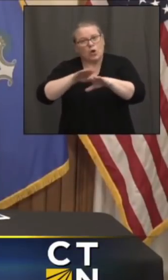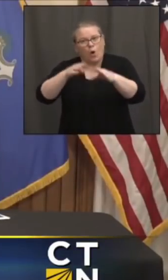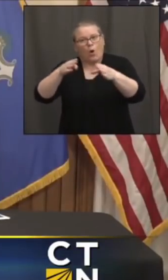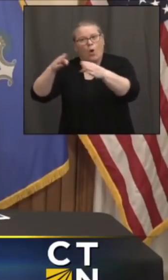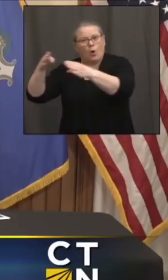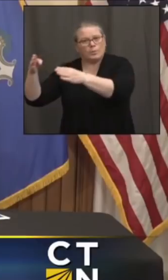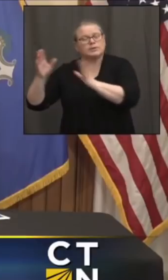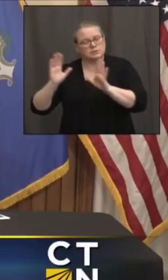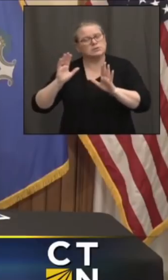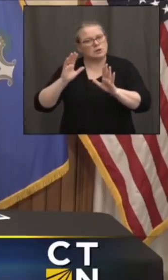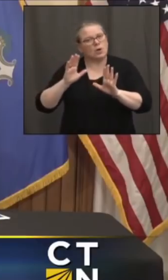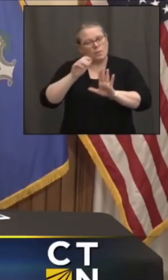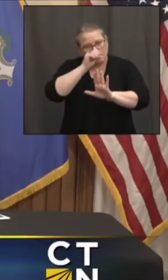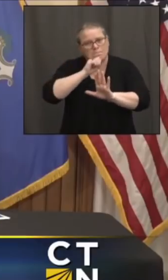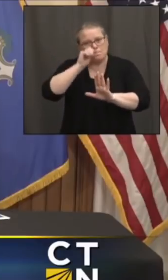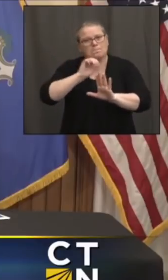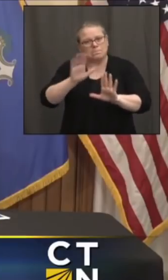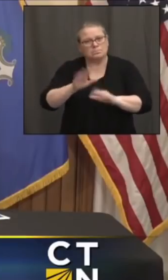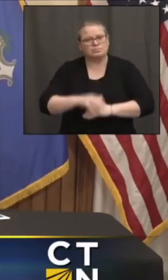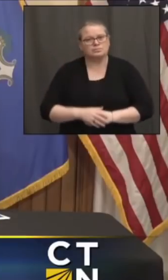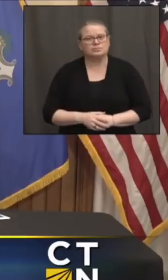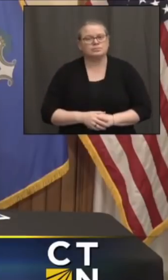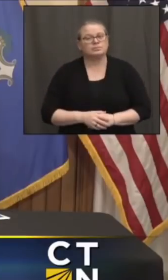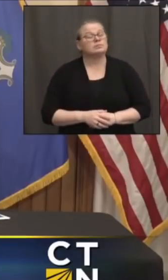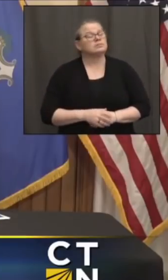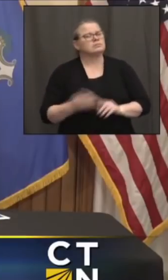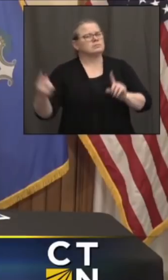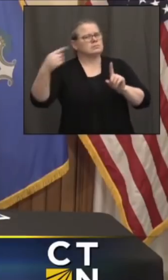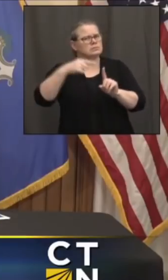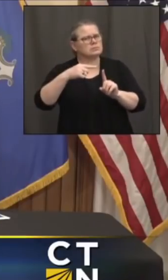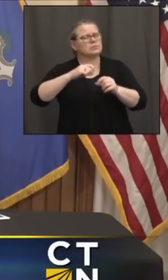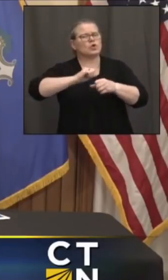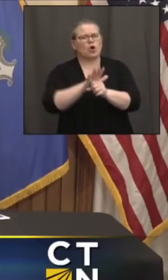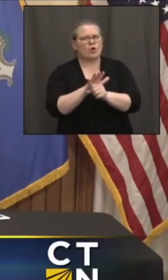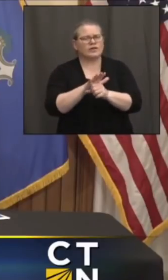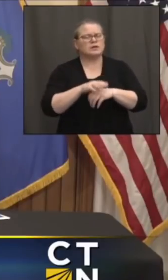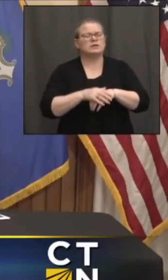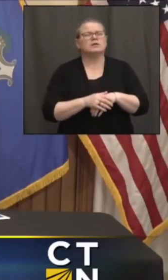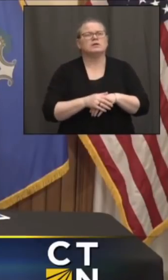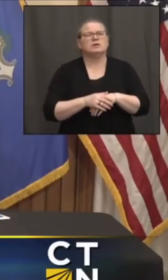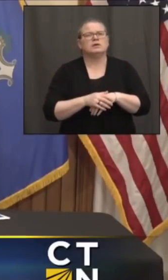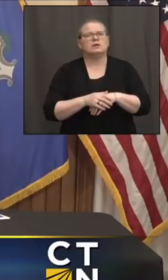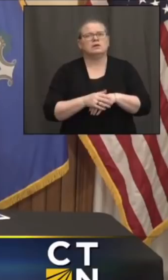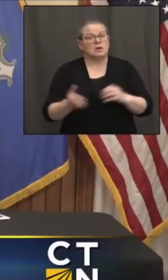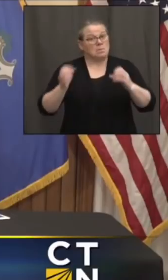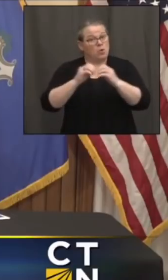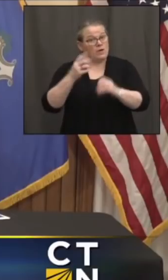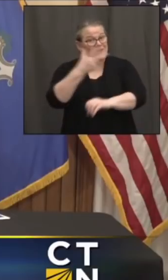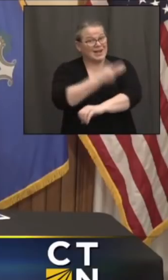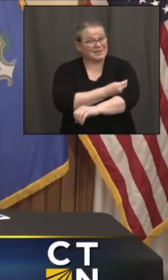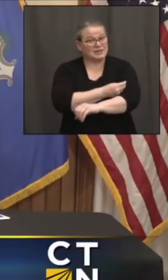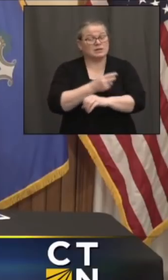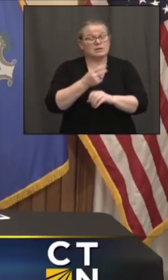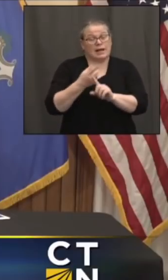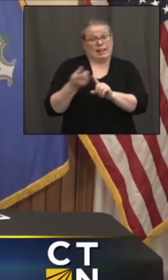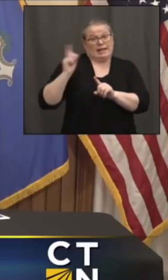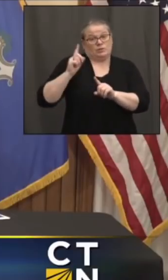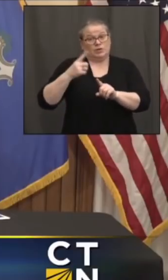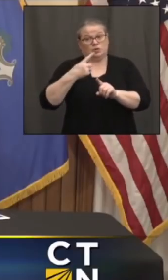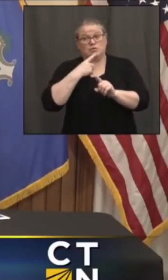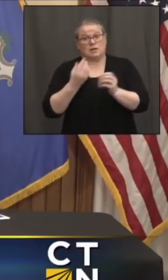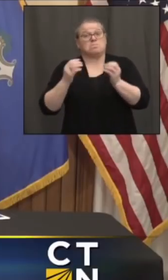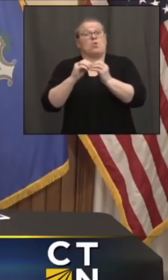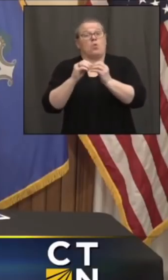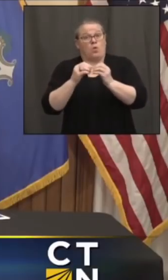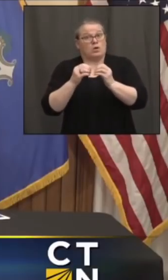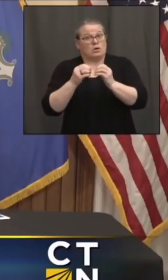on vaccine supply? Last week you said it was on the upswing. We did have a clinic or two where they had to stop for a time. Has that been